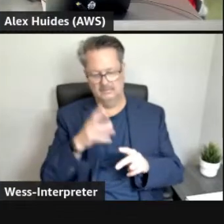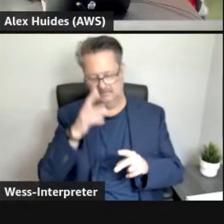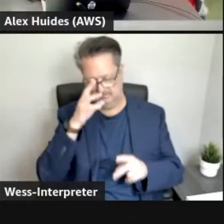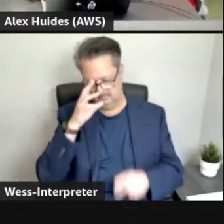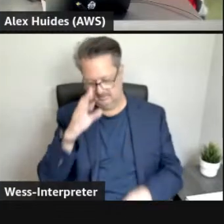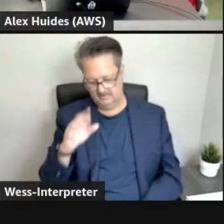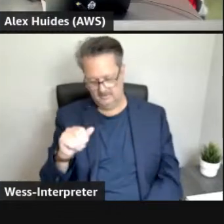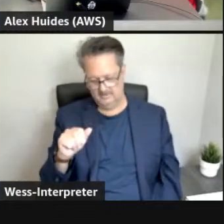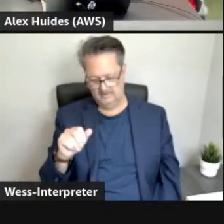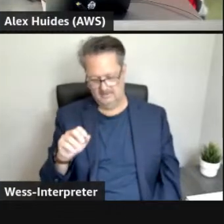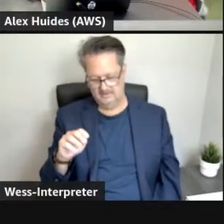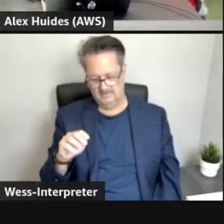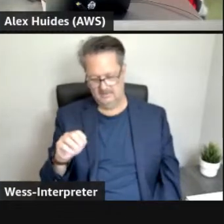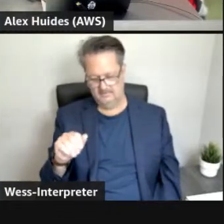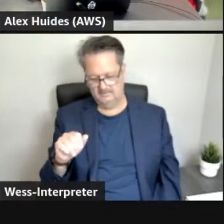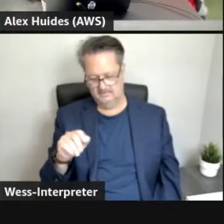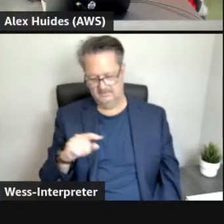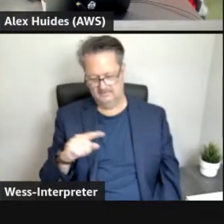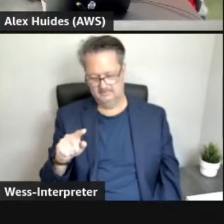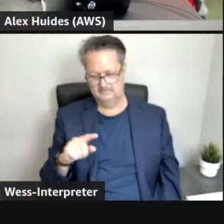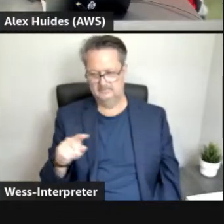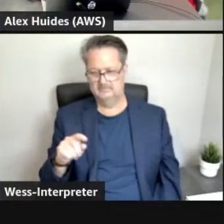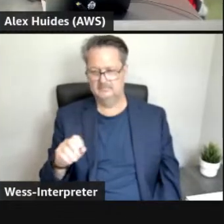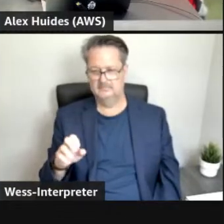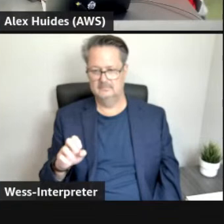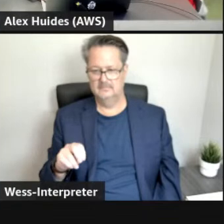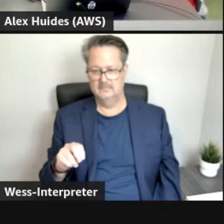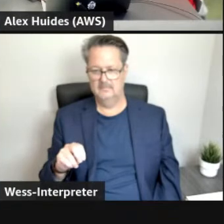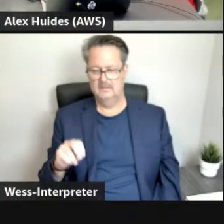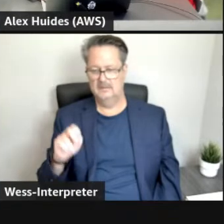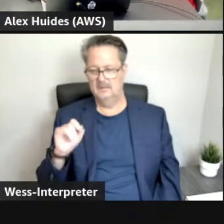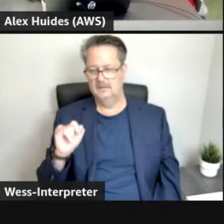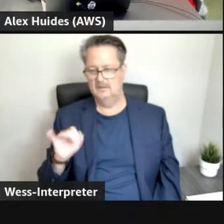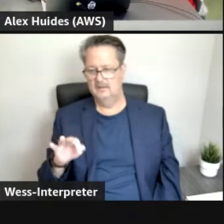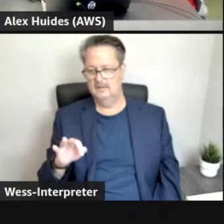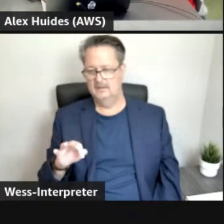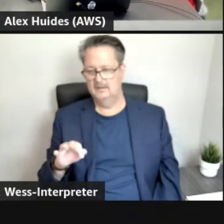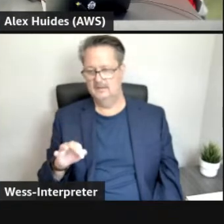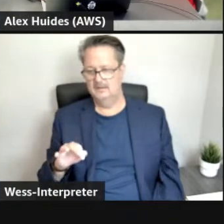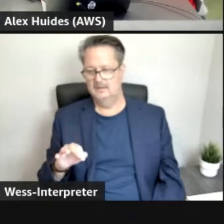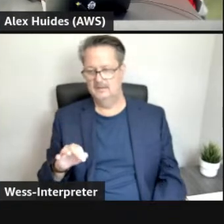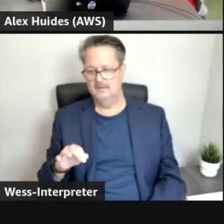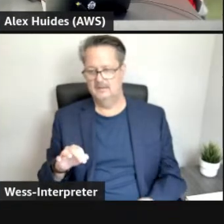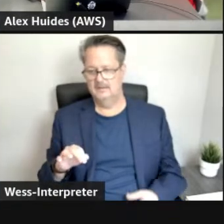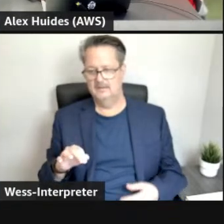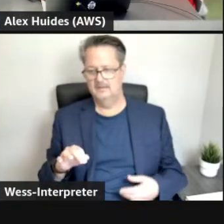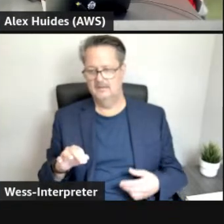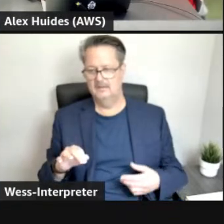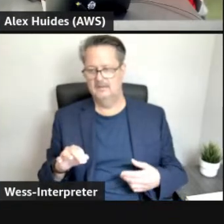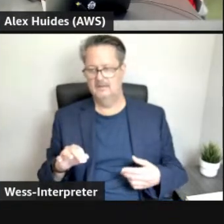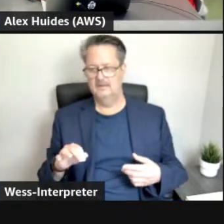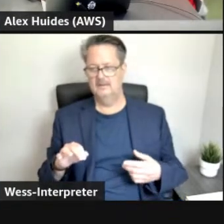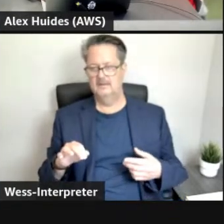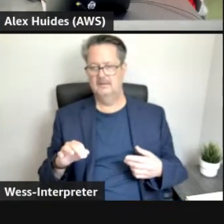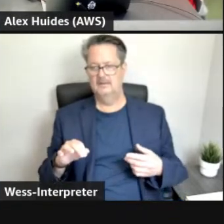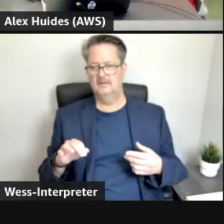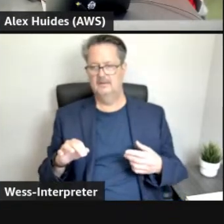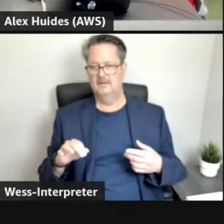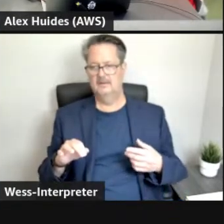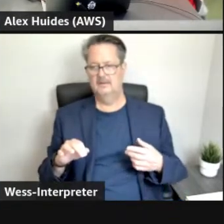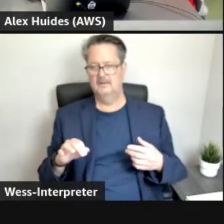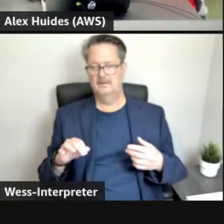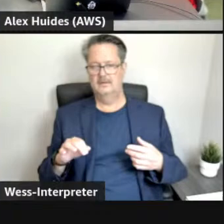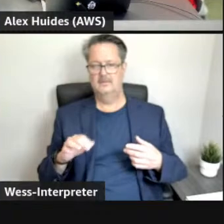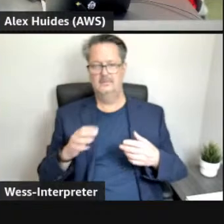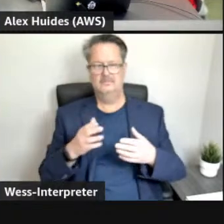Lattice. If we ping this endpoint or we redirect the traffic to this endpoint, the traffic will be equally split